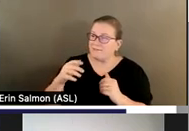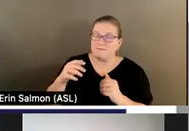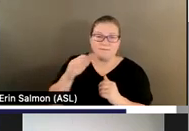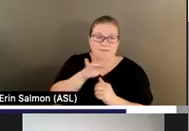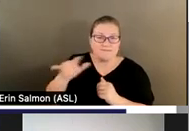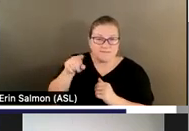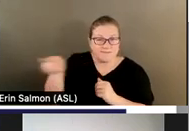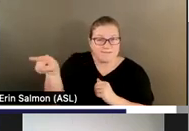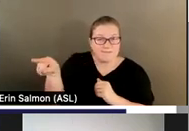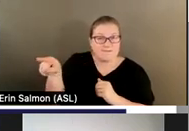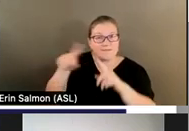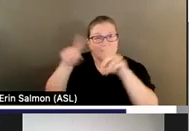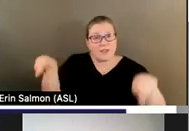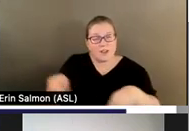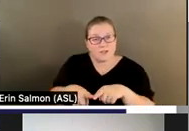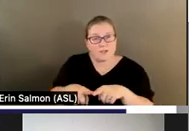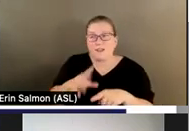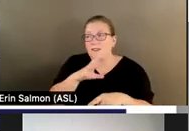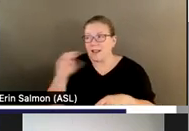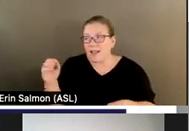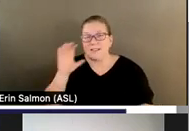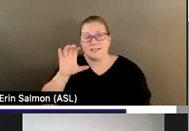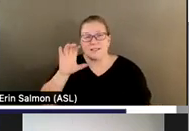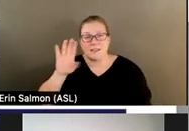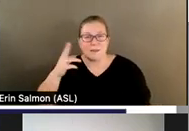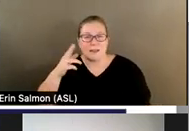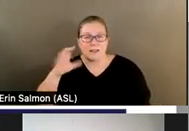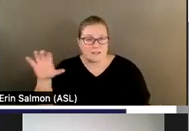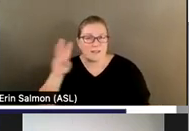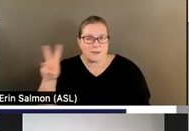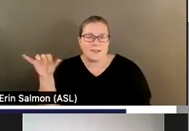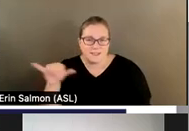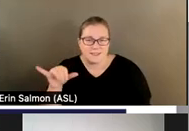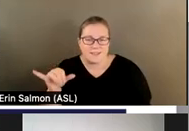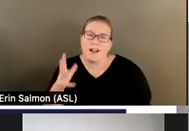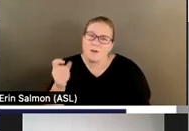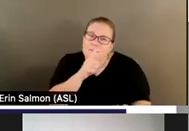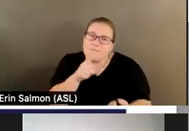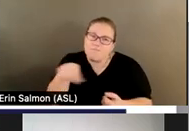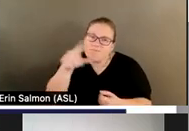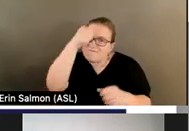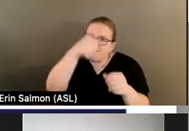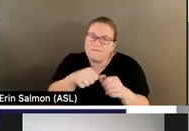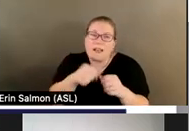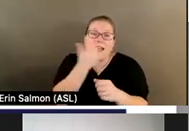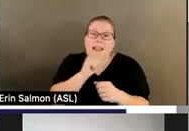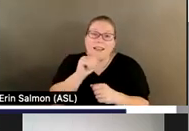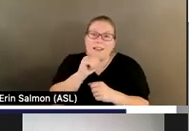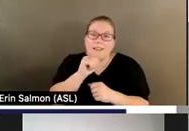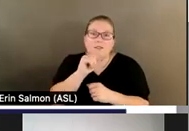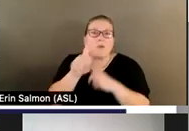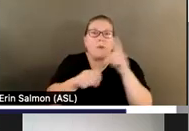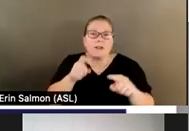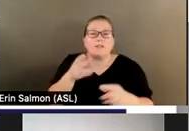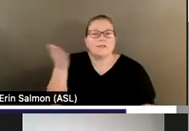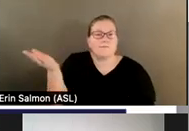here yet again. And so I just want to be sure you recall that you can answer that,